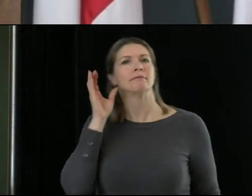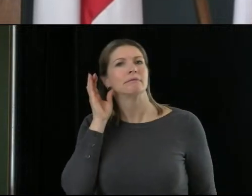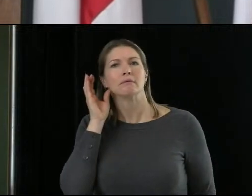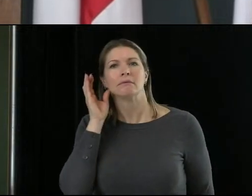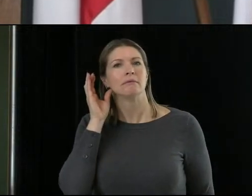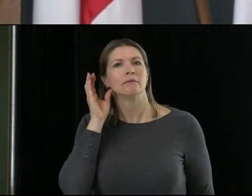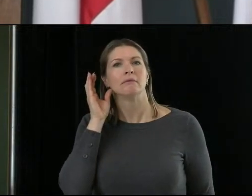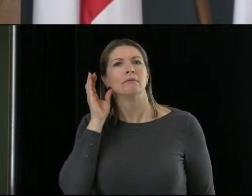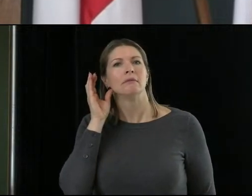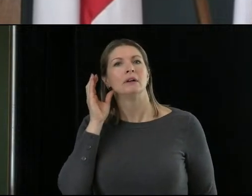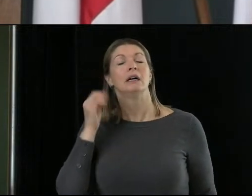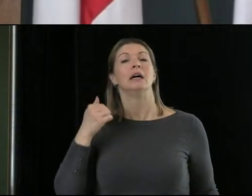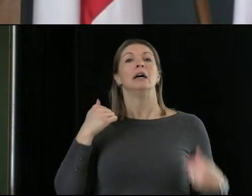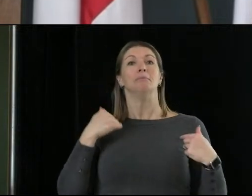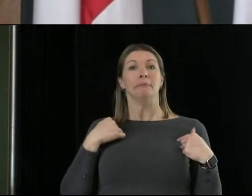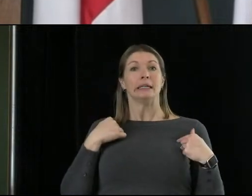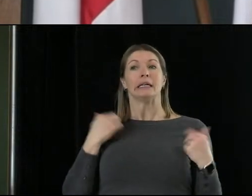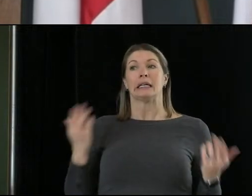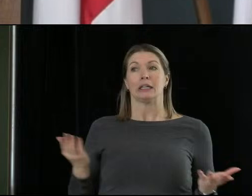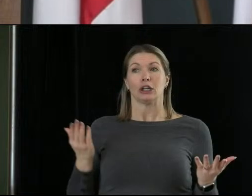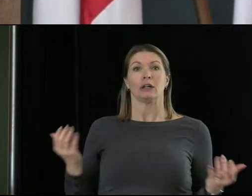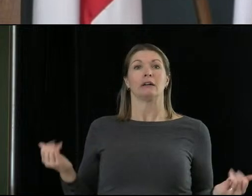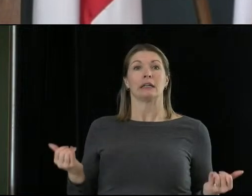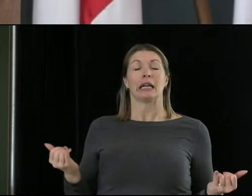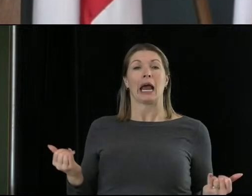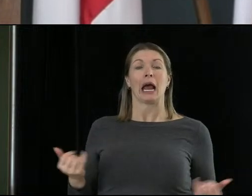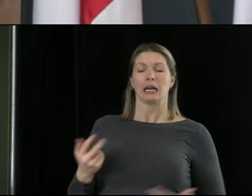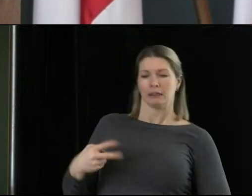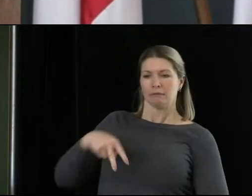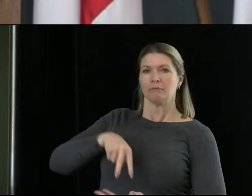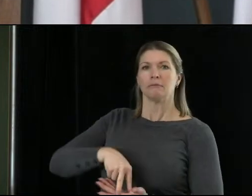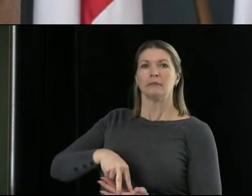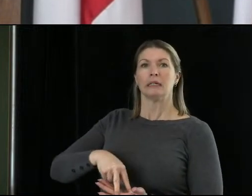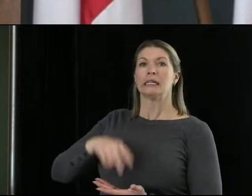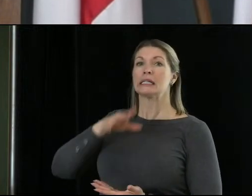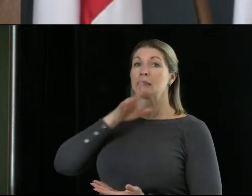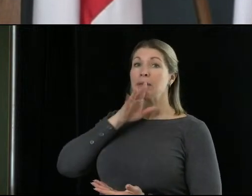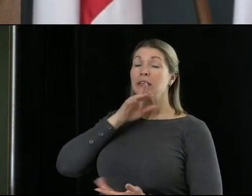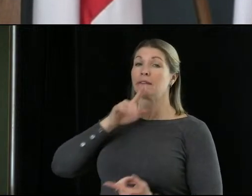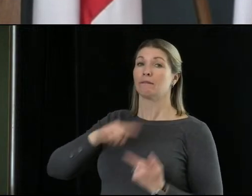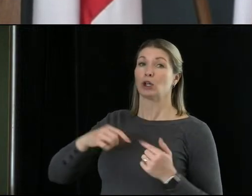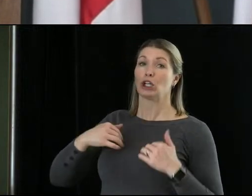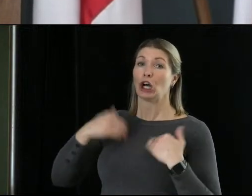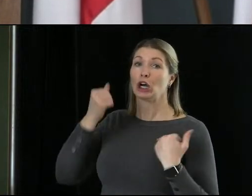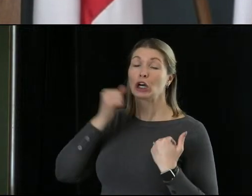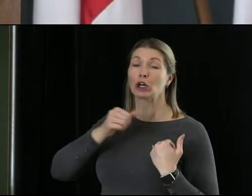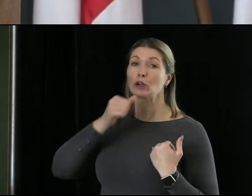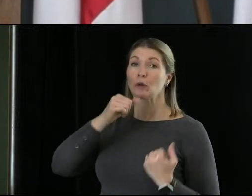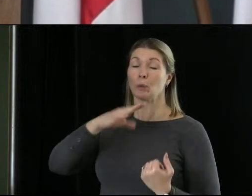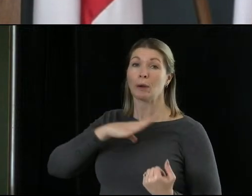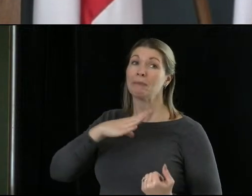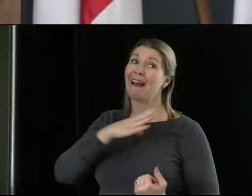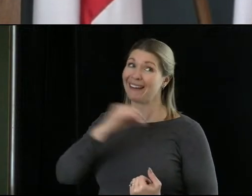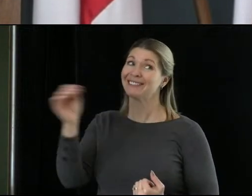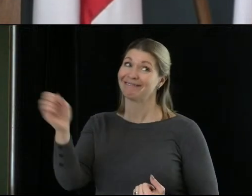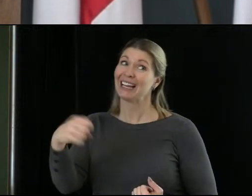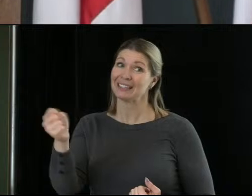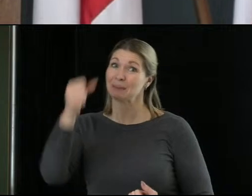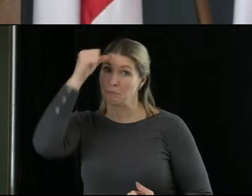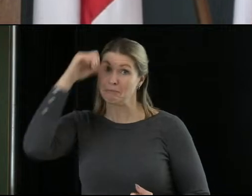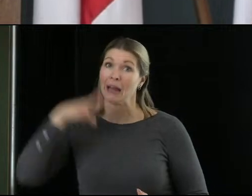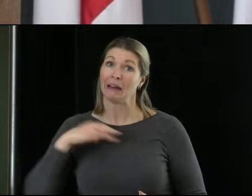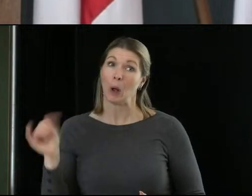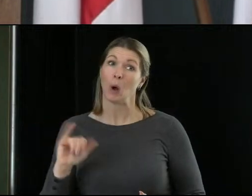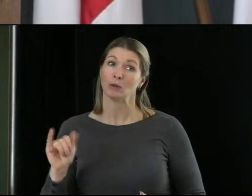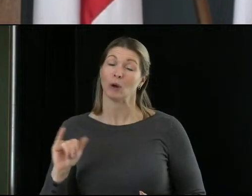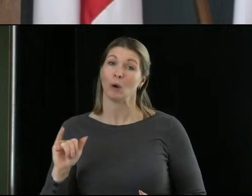I am speaking for all young girls, women, and yes, men. Julianne's fiancé, Vincent Dillon,